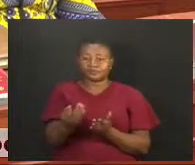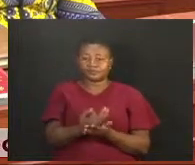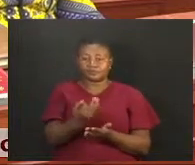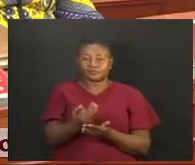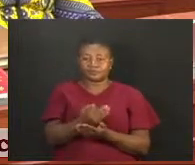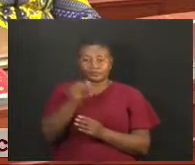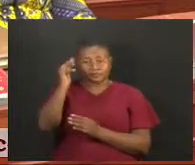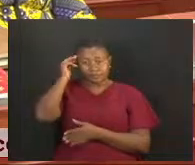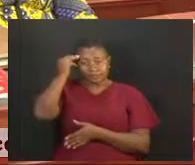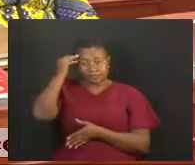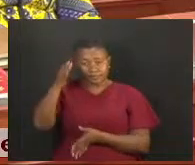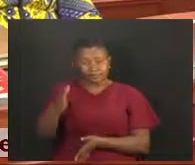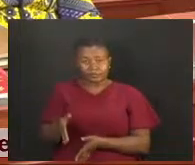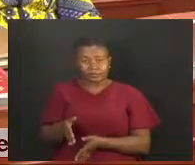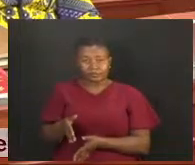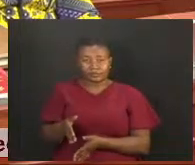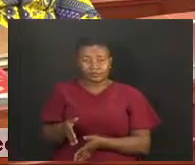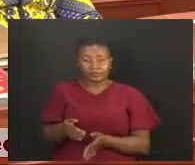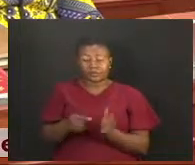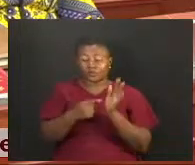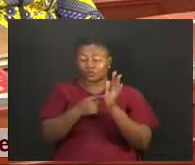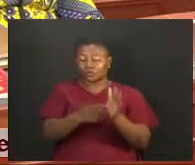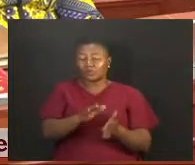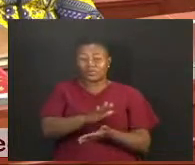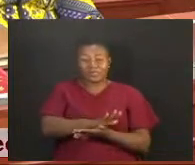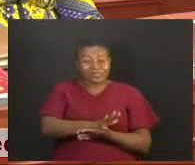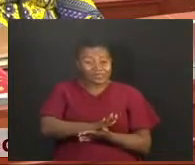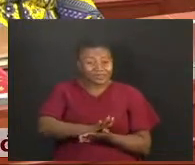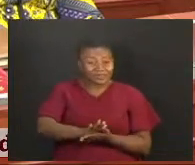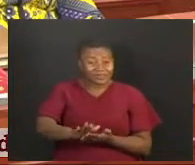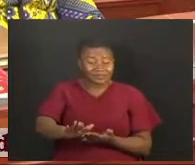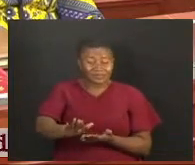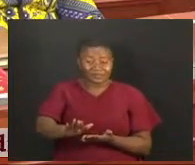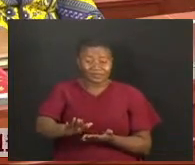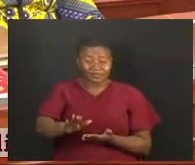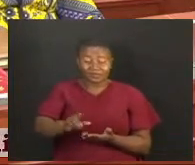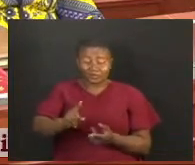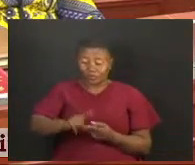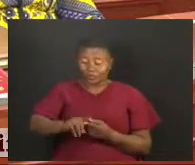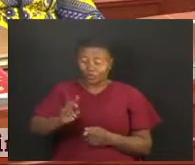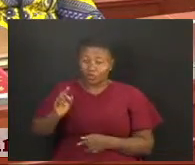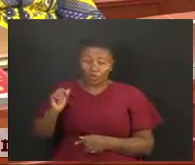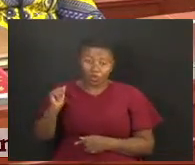Minister, it is clear to all of us in this chamber